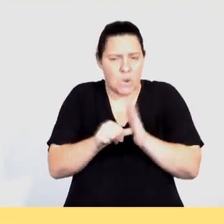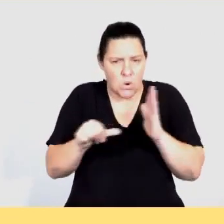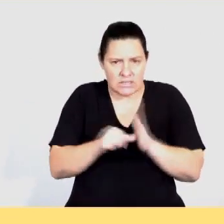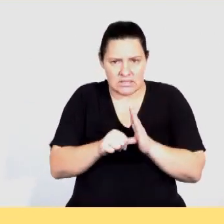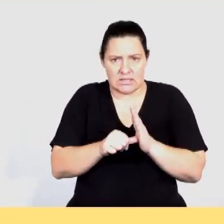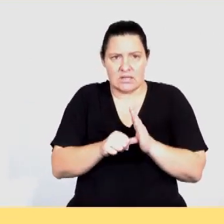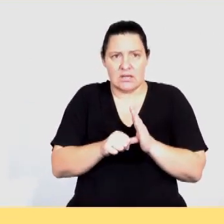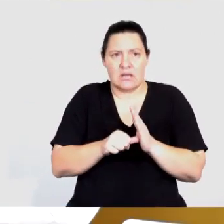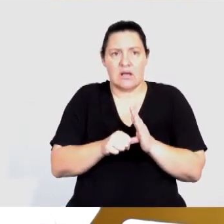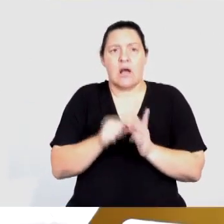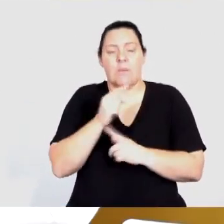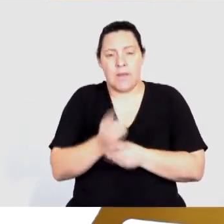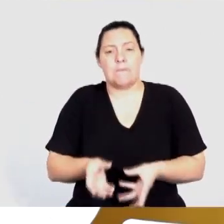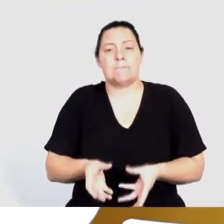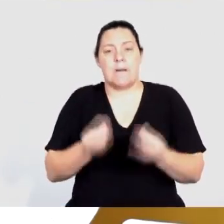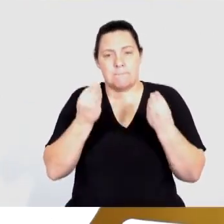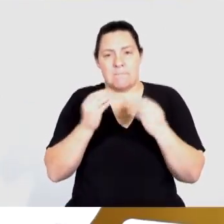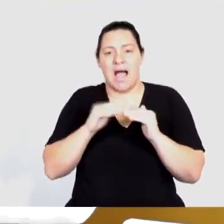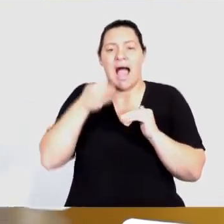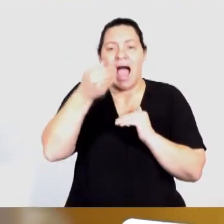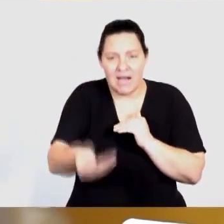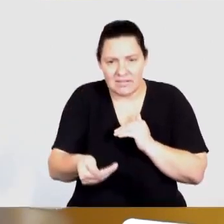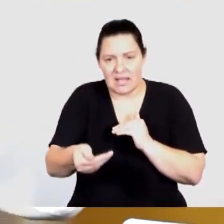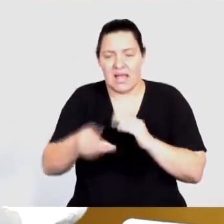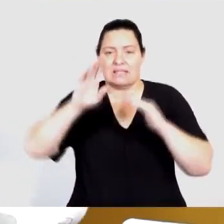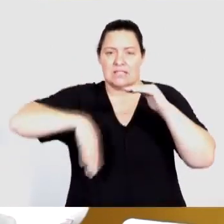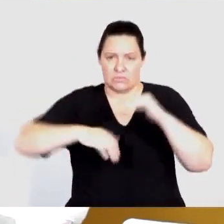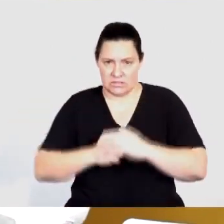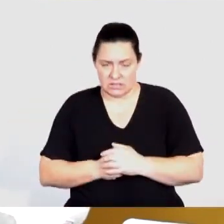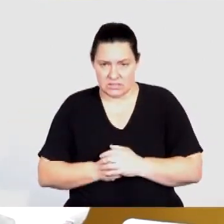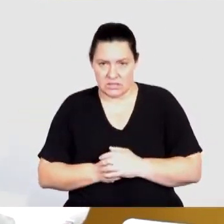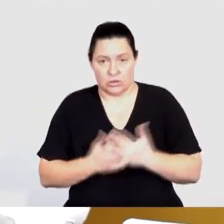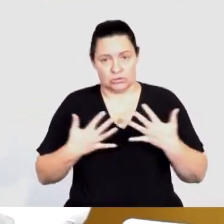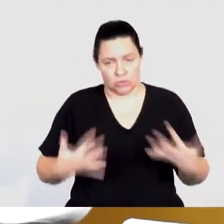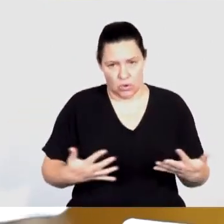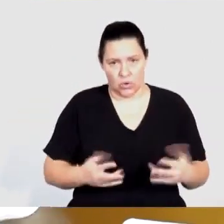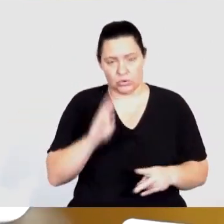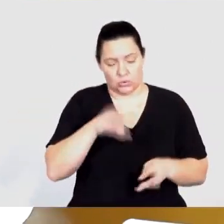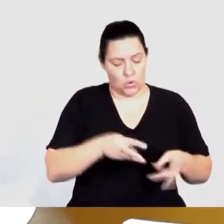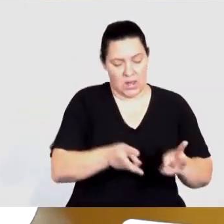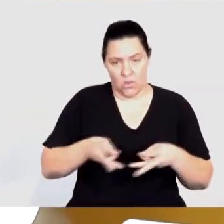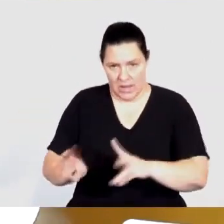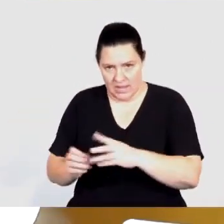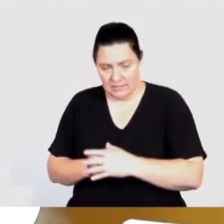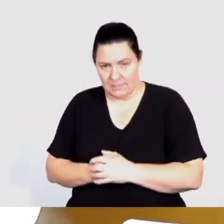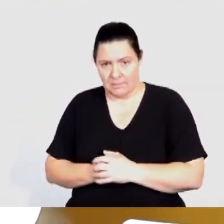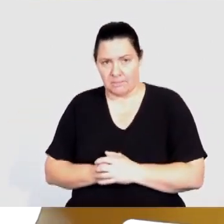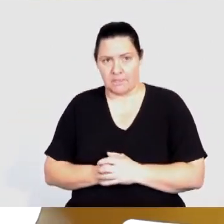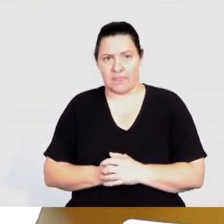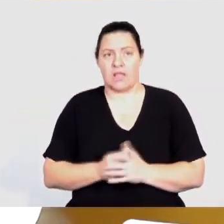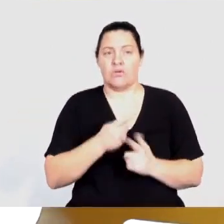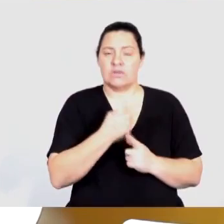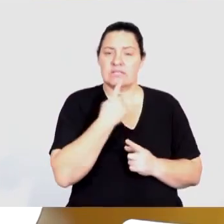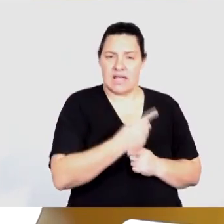it is very important that let us get the amount after the trade discount. Okay, so there are two ways in which you could have done